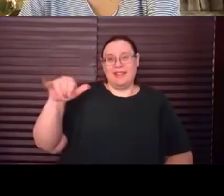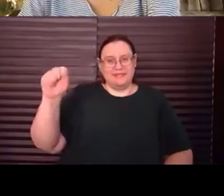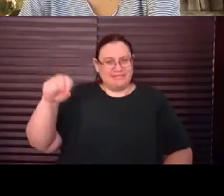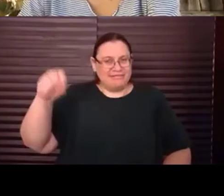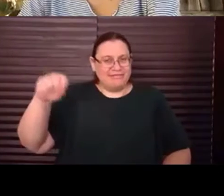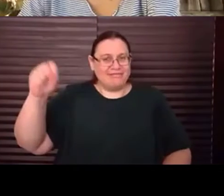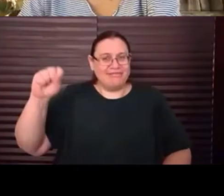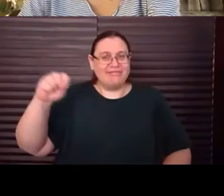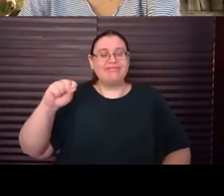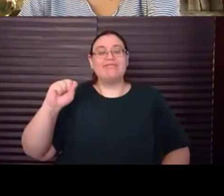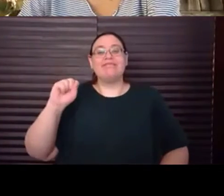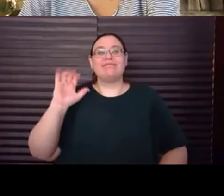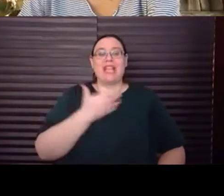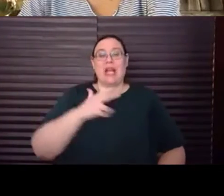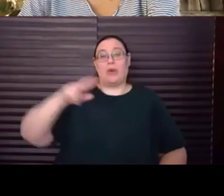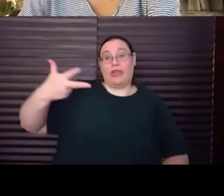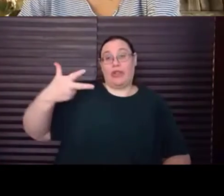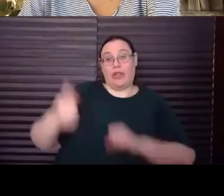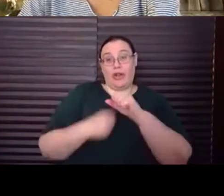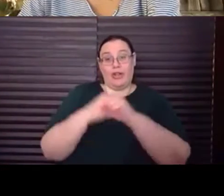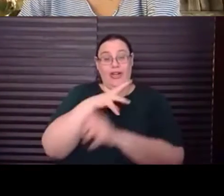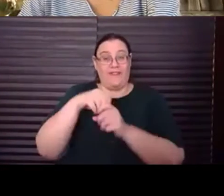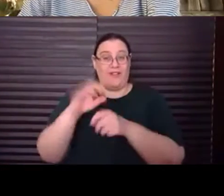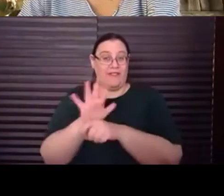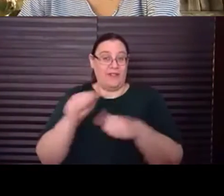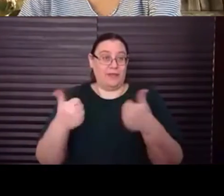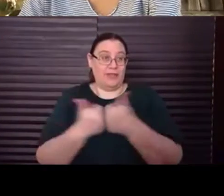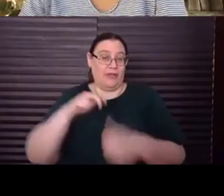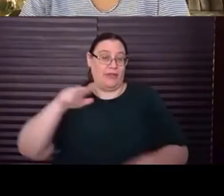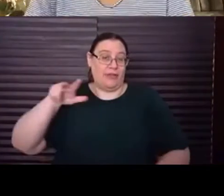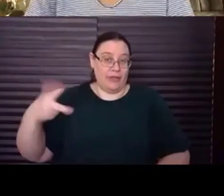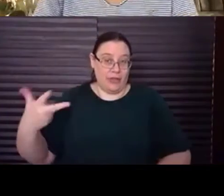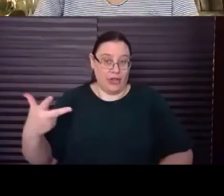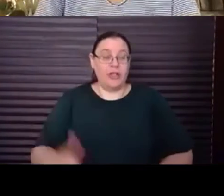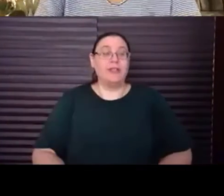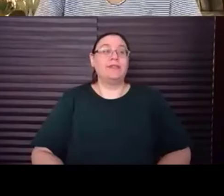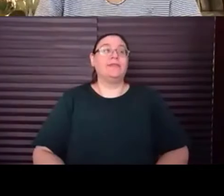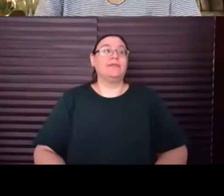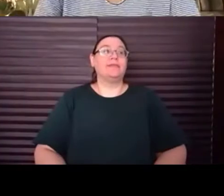So this was our third year doing the film challenge, and